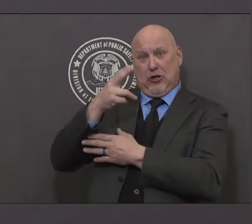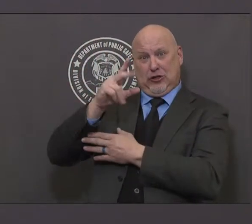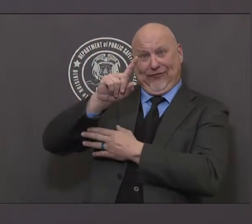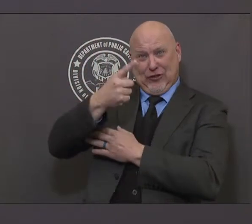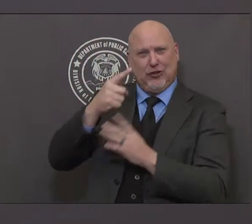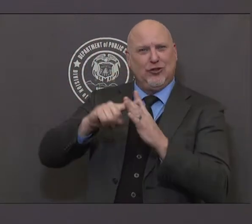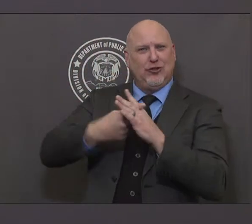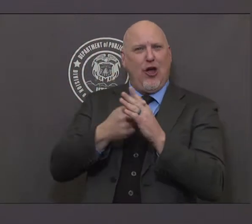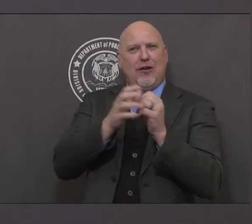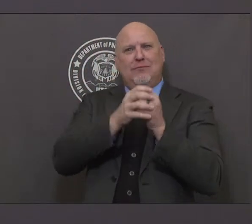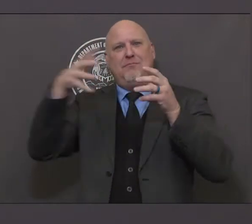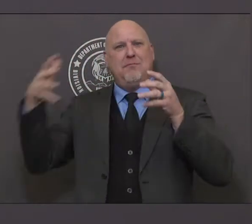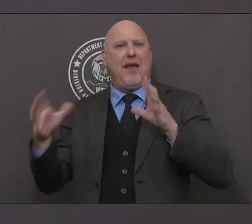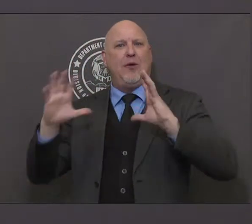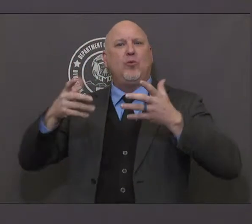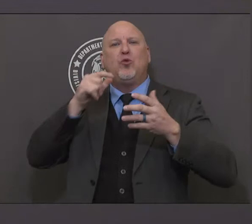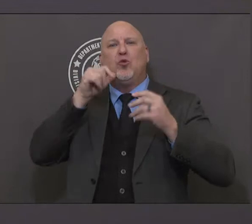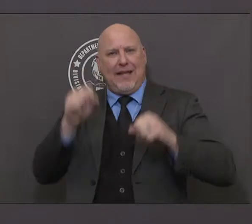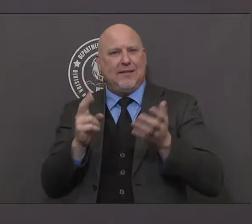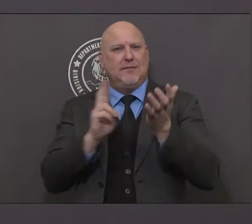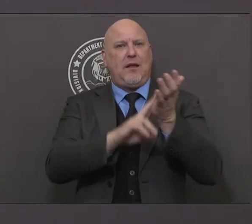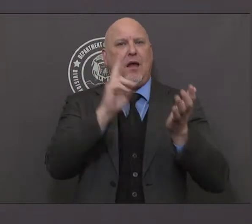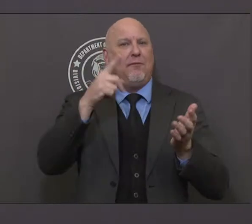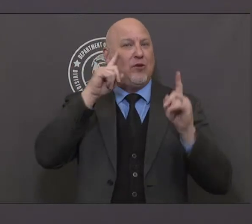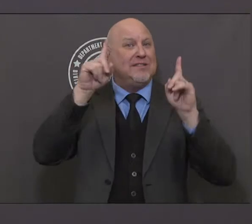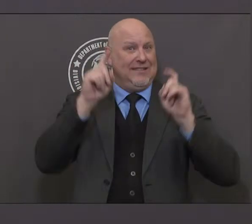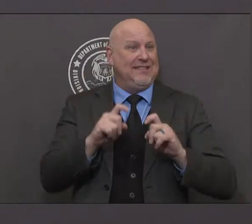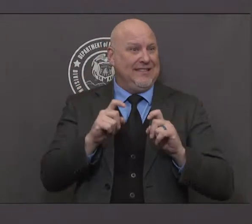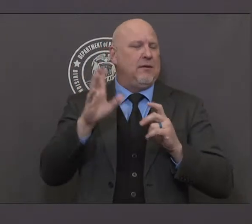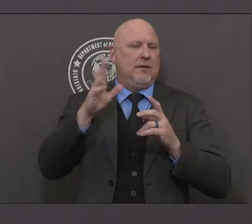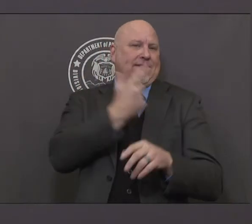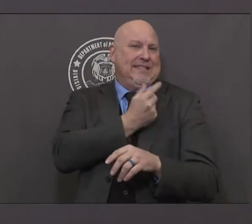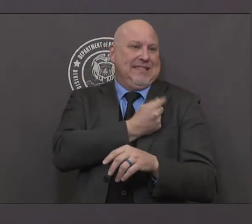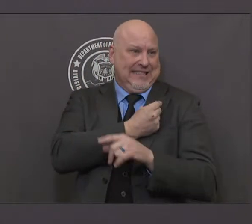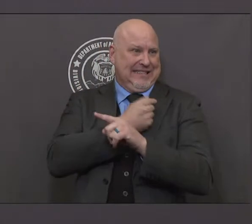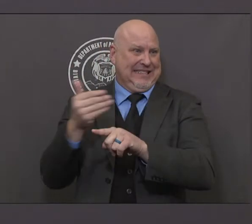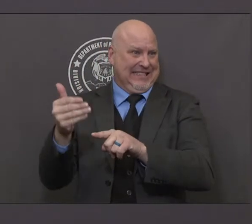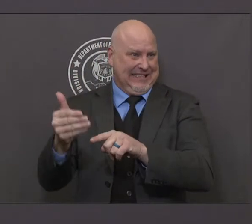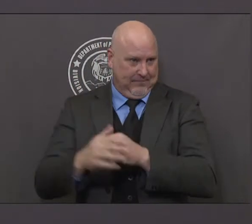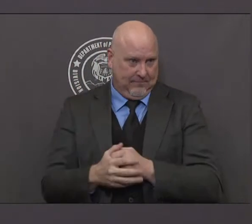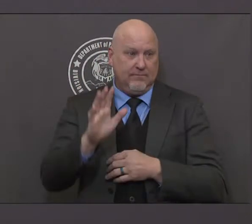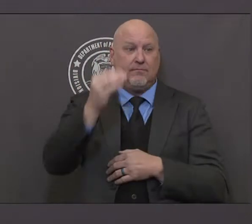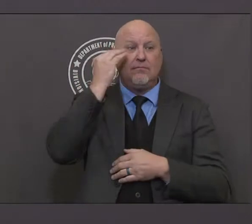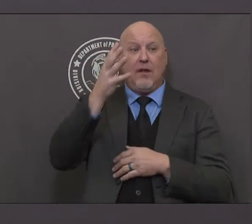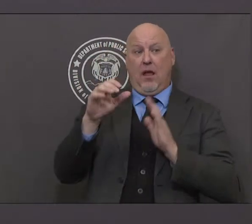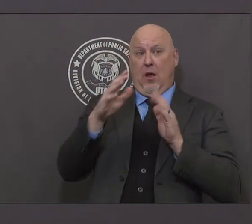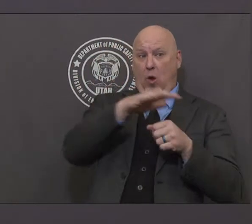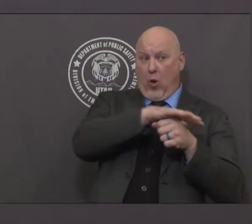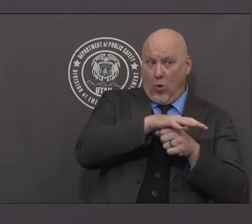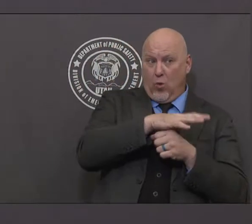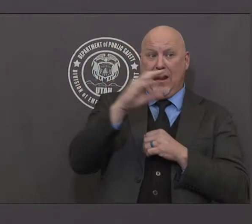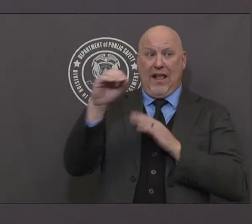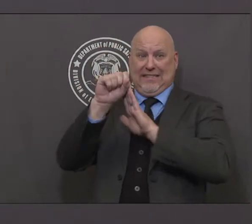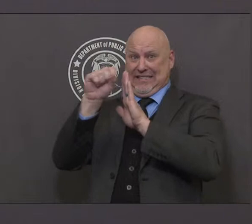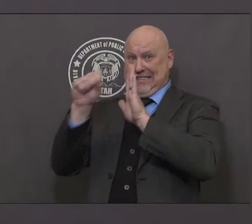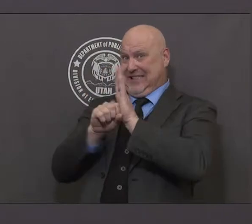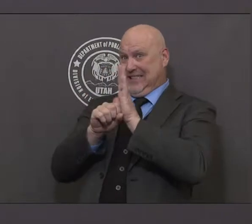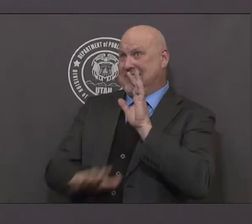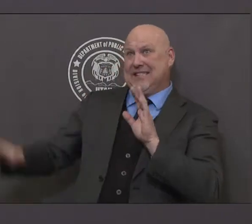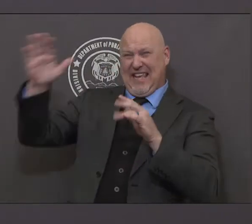are going to really focus the rest of February on getting vaccines to those 70 and older. So again, please do not contact